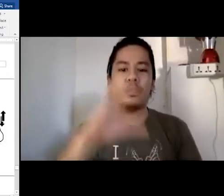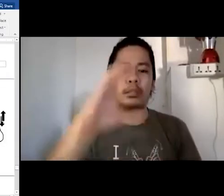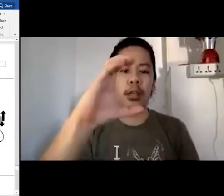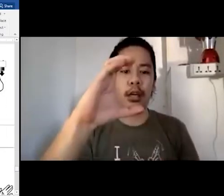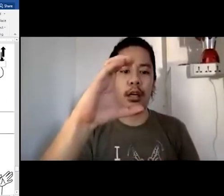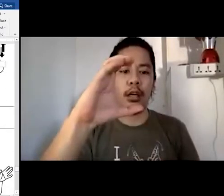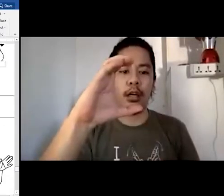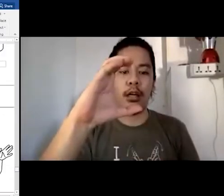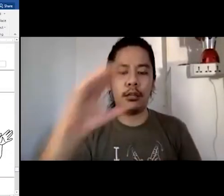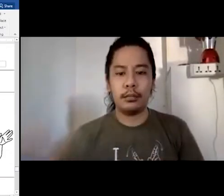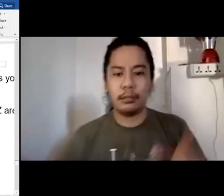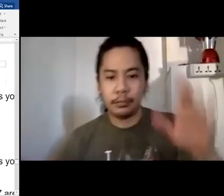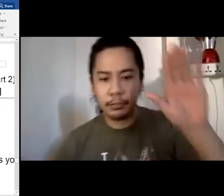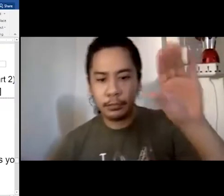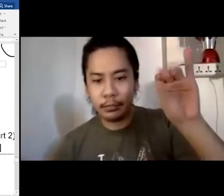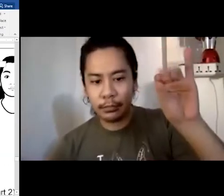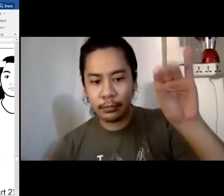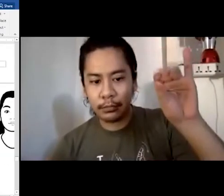Grammar.